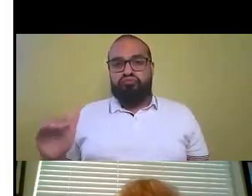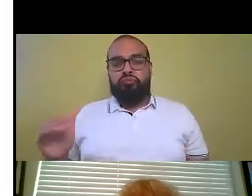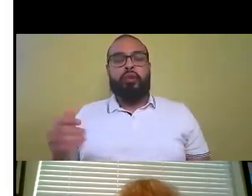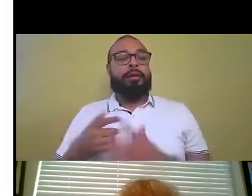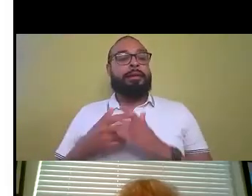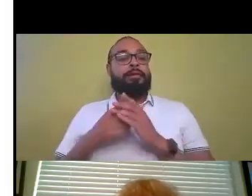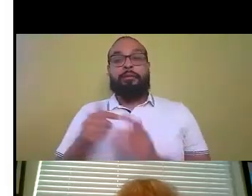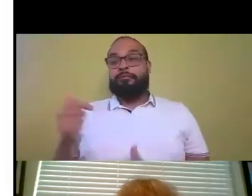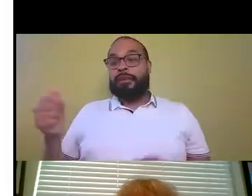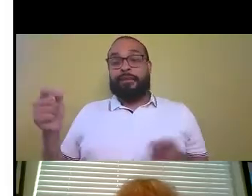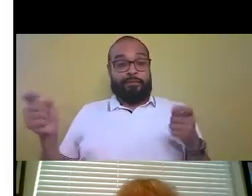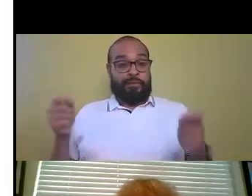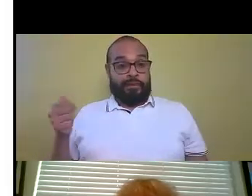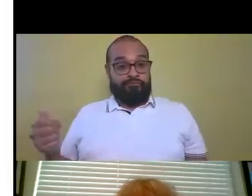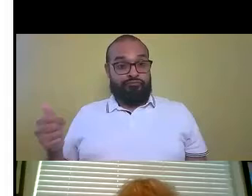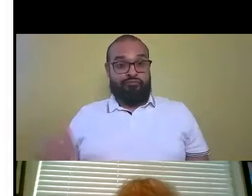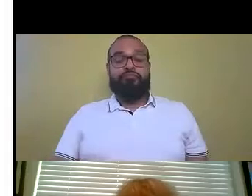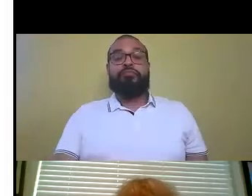manage self-regulation.